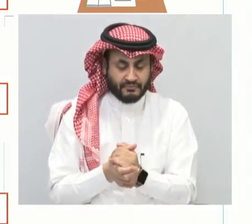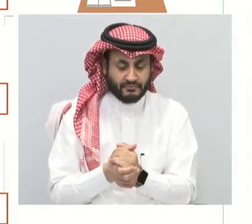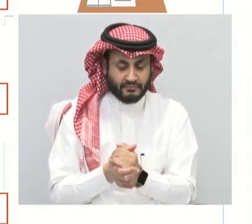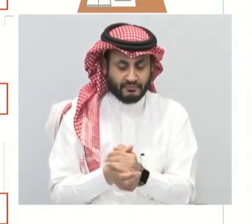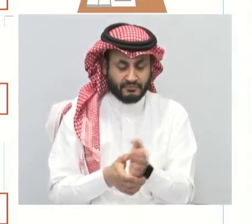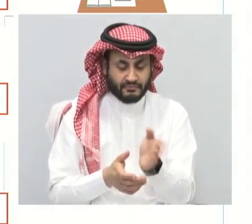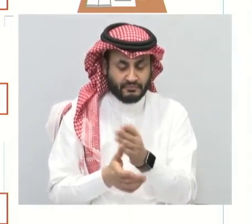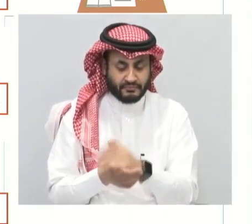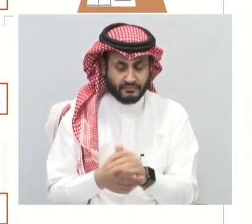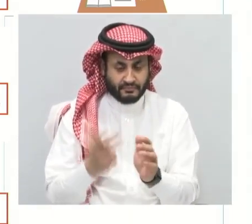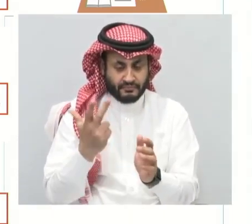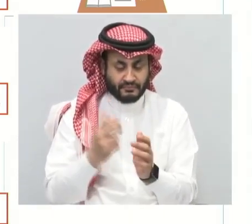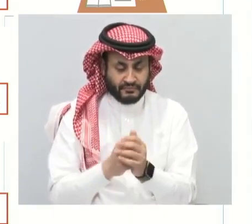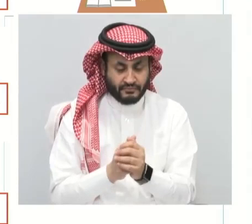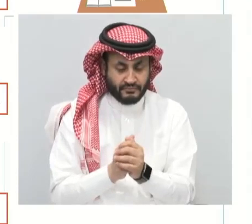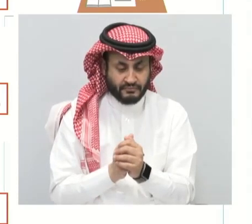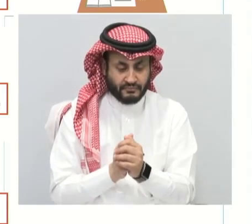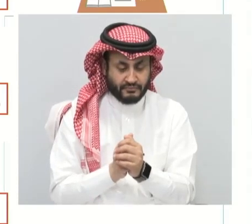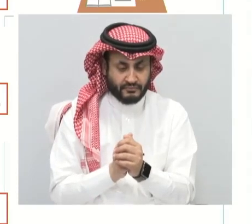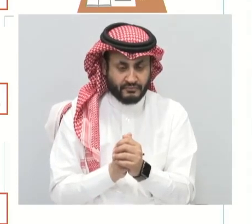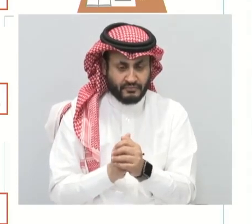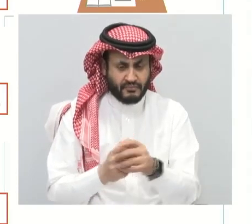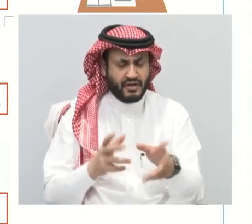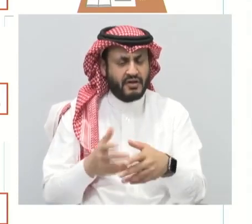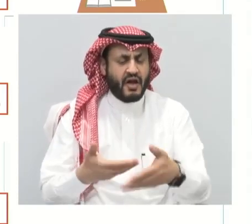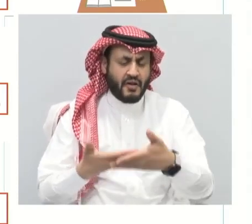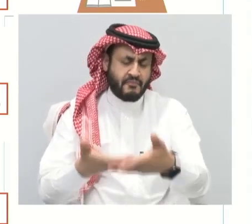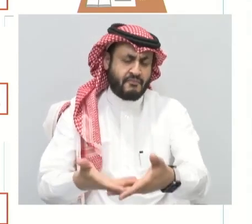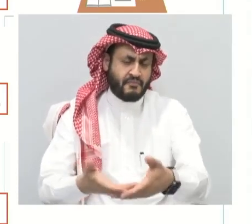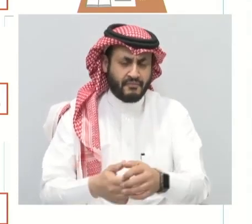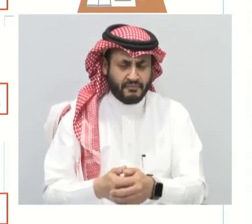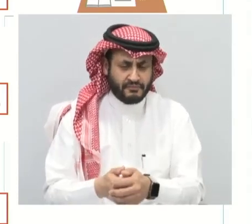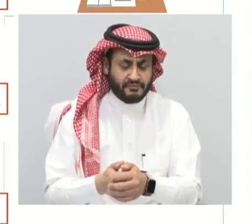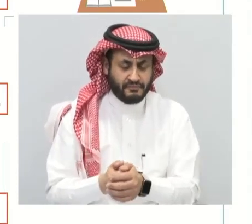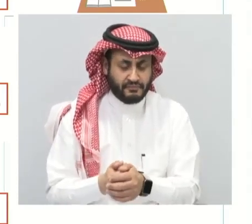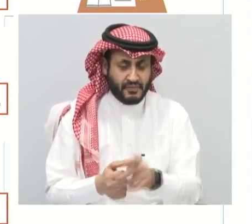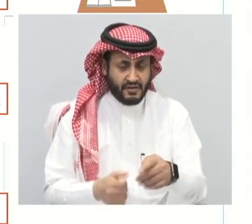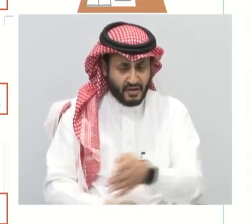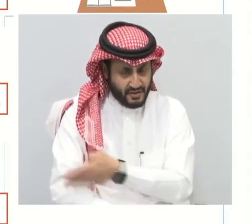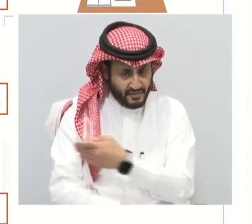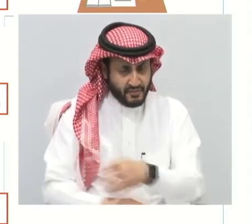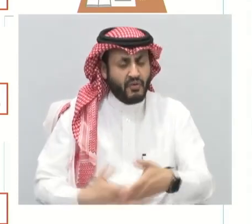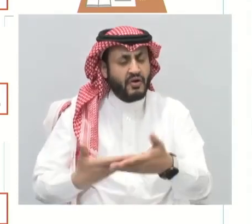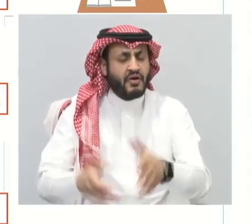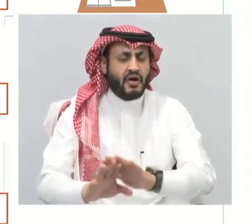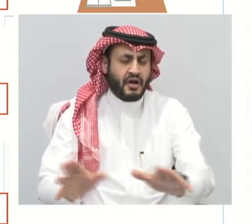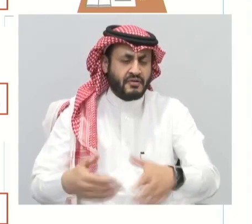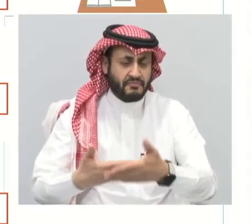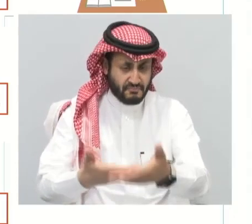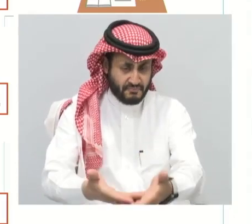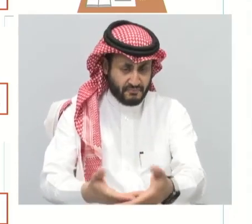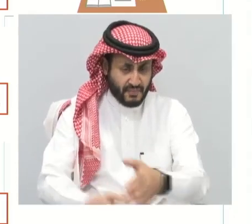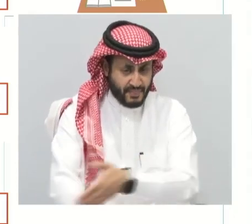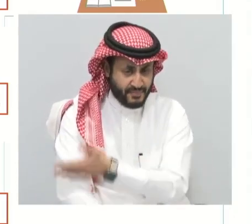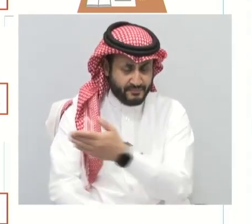help. Number three, when someone does you a favor, and now you ask somebody to help you or to give you to do you